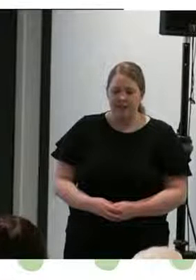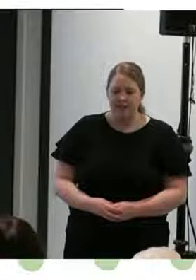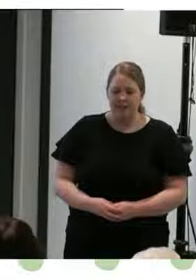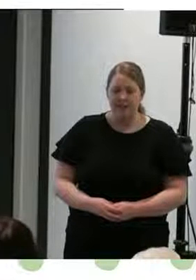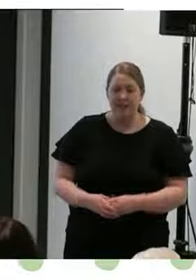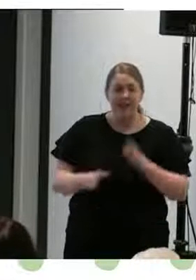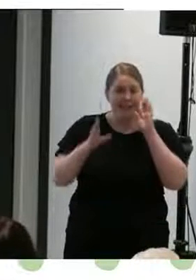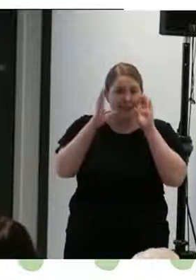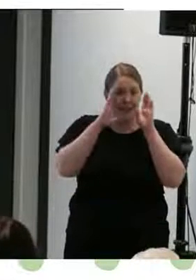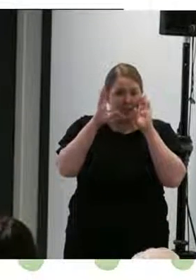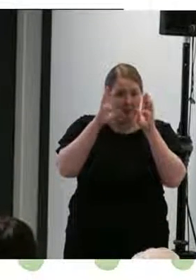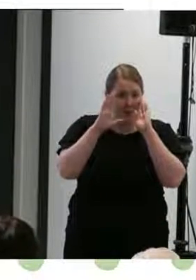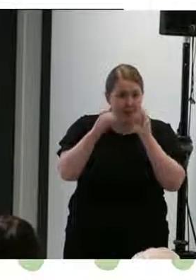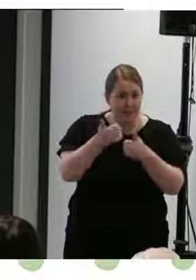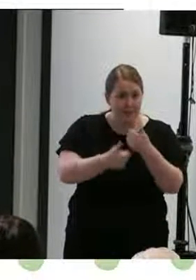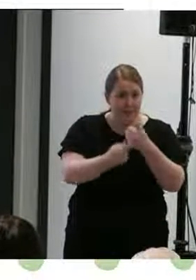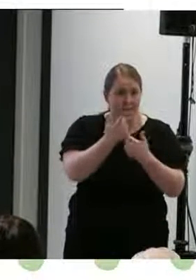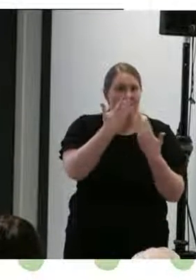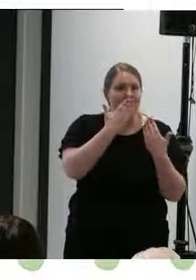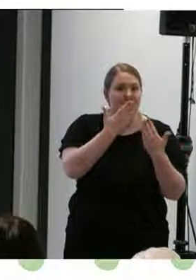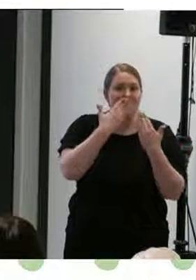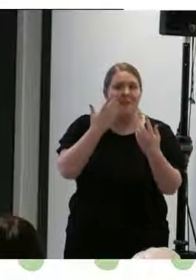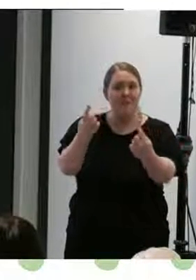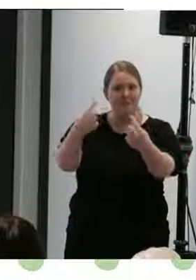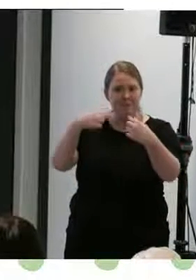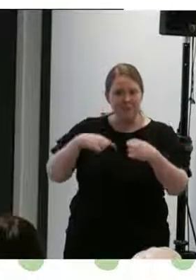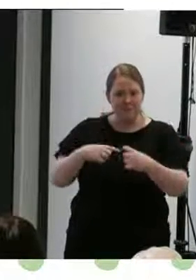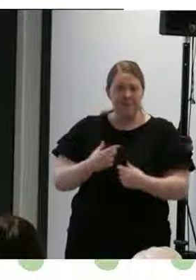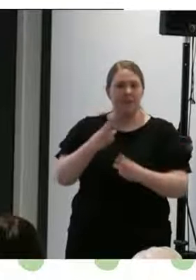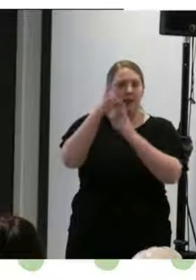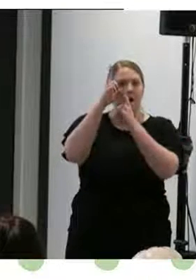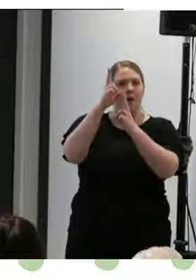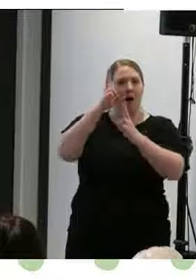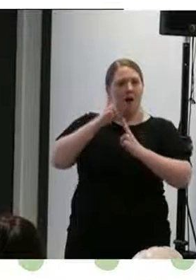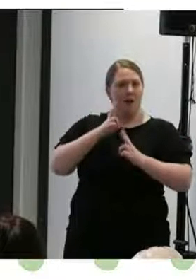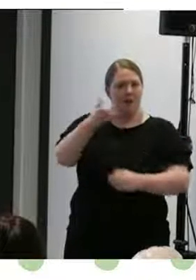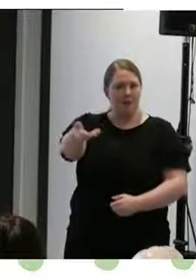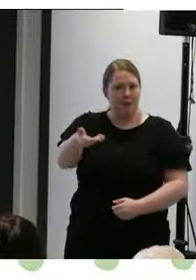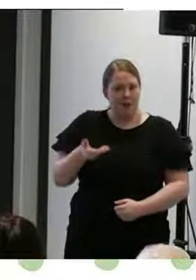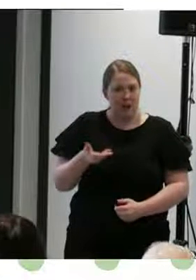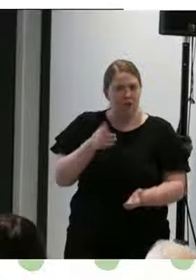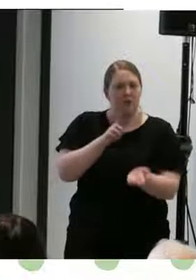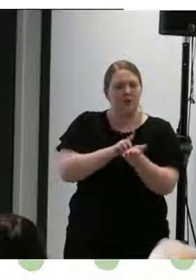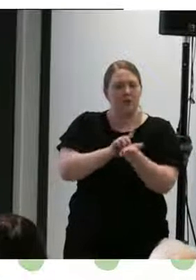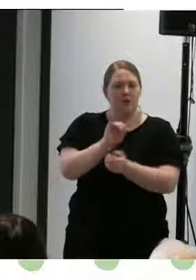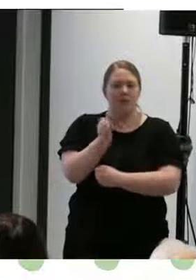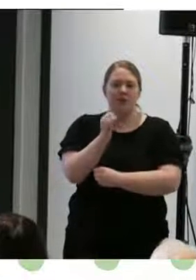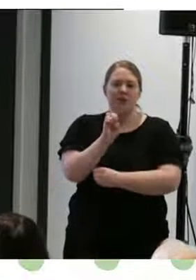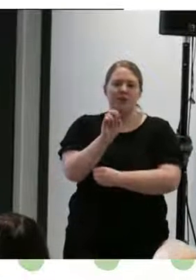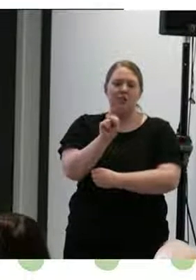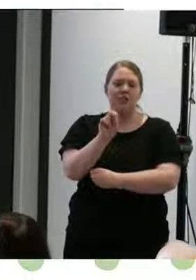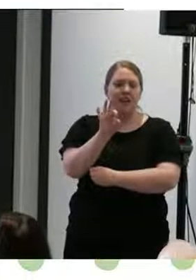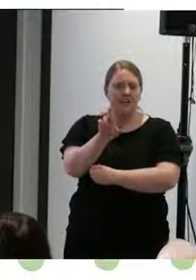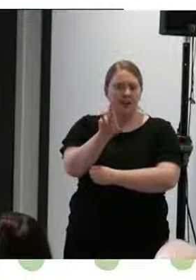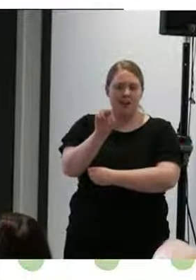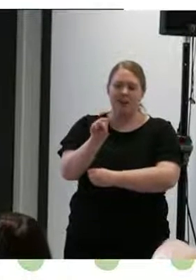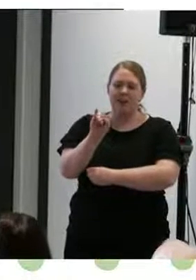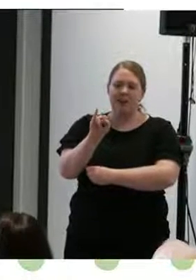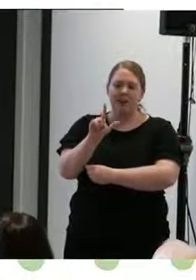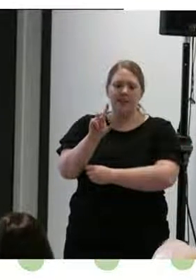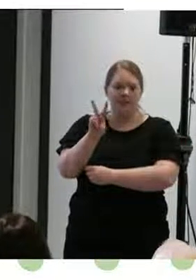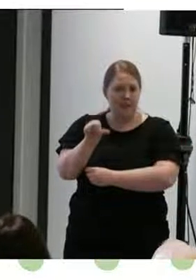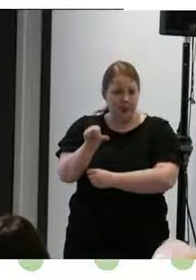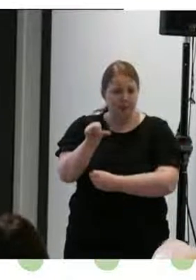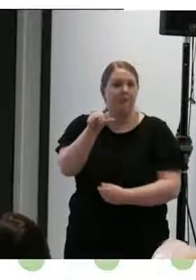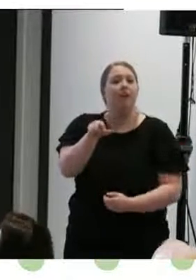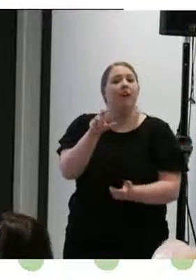Hi everyone, thank you all for being here. I am honored today to introduce you to Dr. Jennifer Silva. Dr. Silva is an